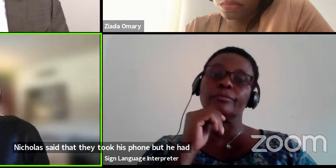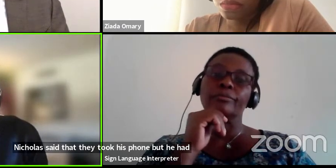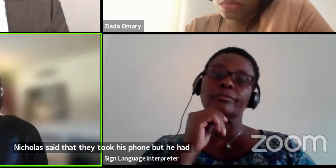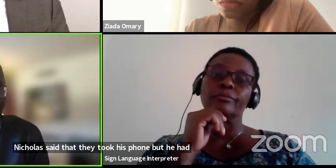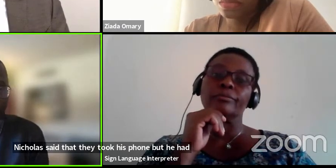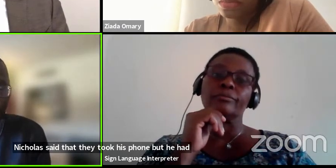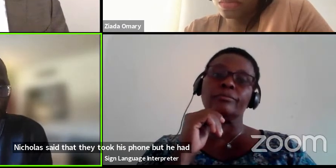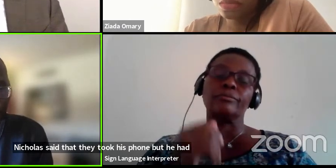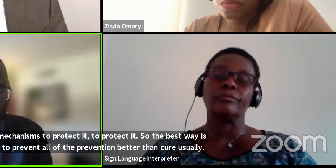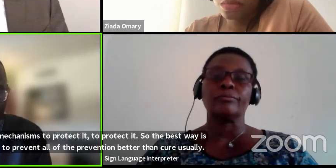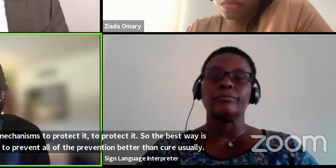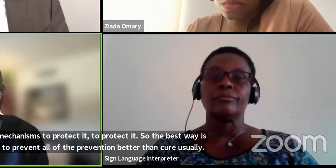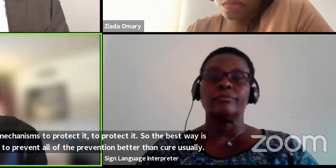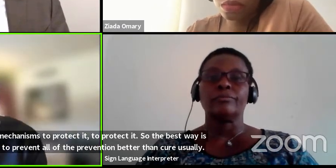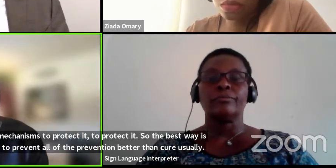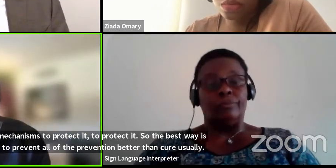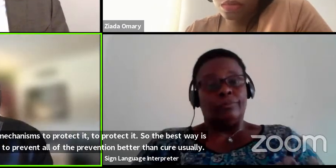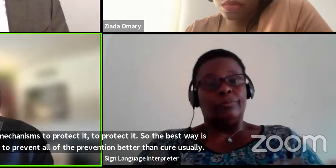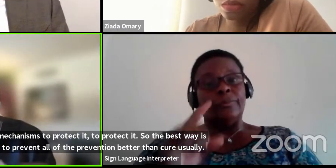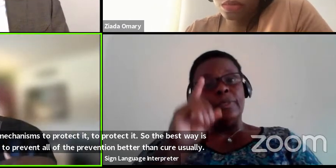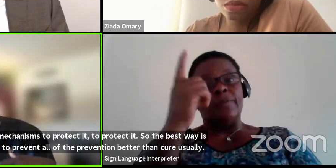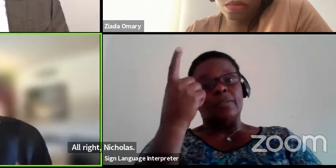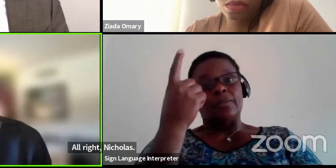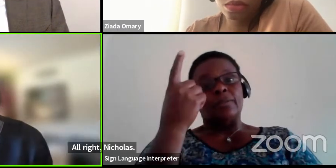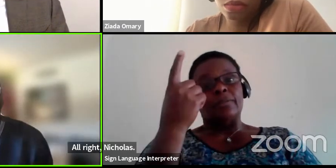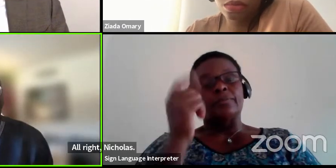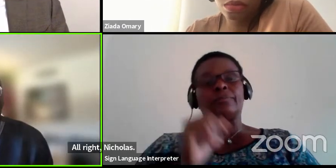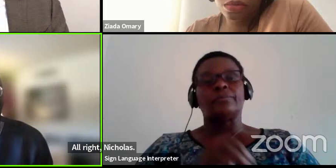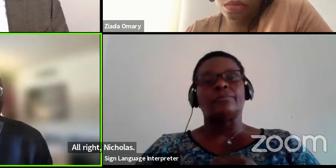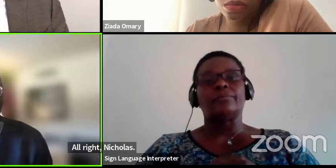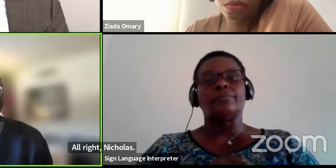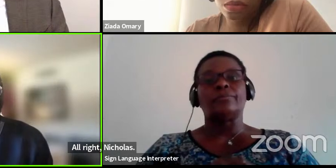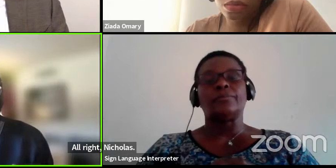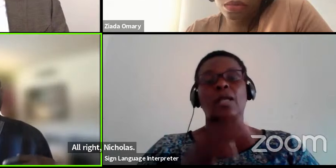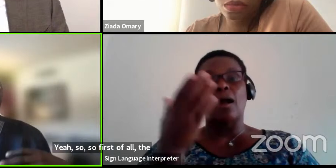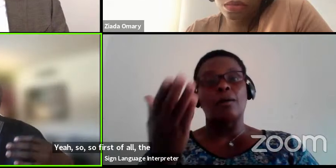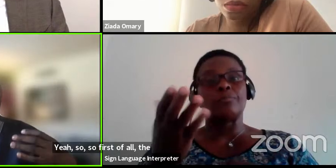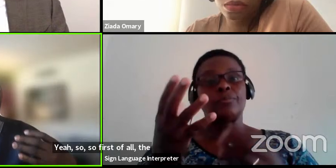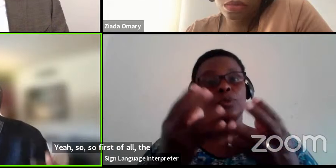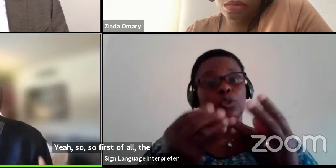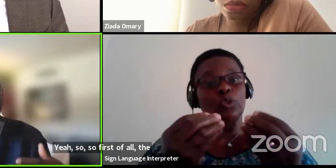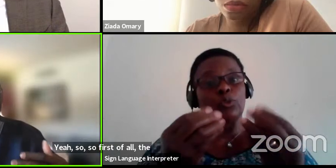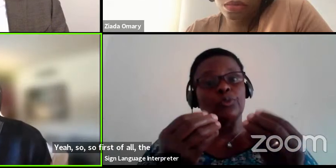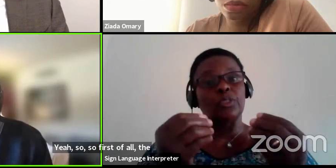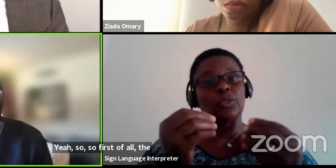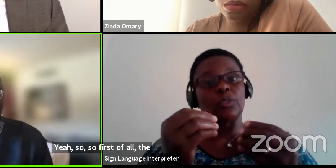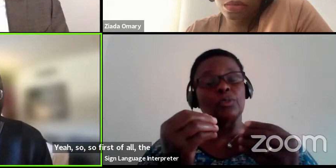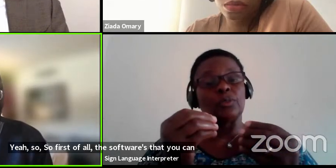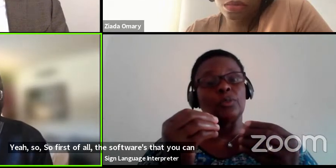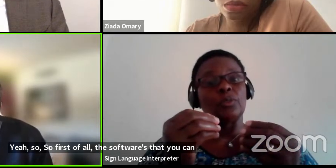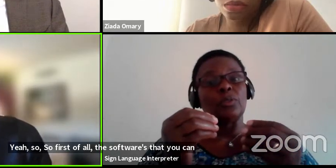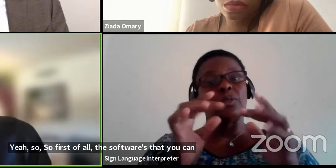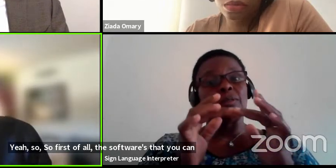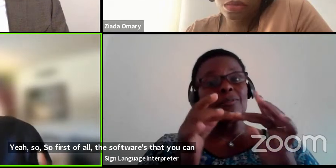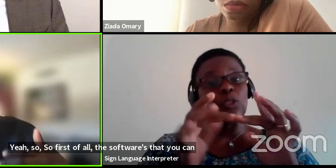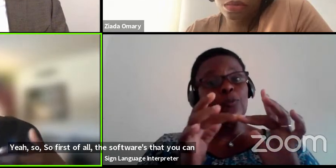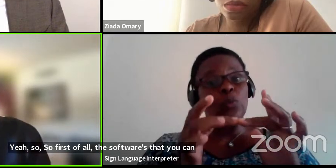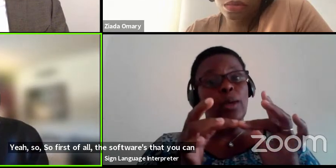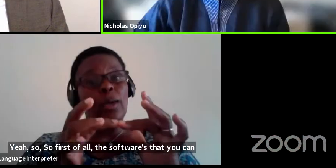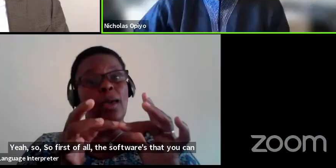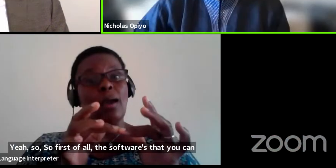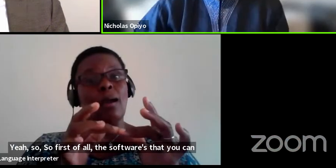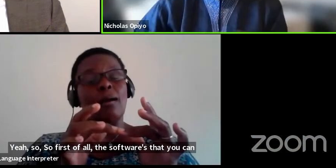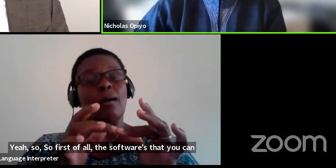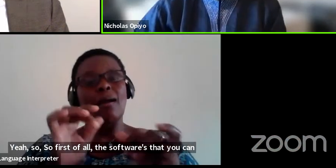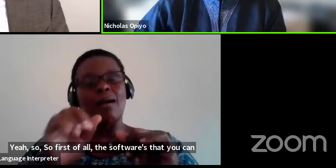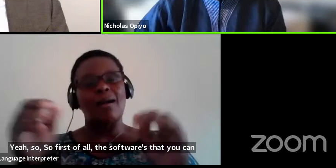Yeah, so first of all, there are softwares that you can install on your gadgets. They can tell